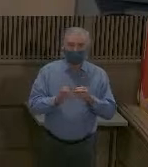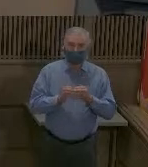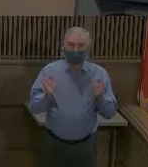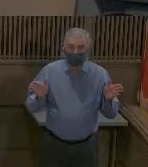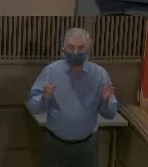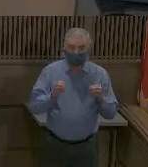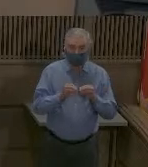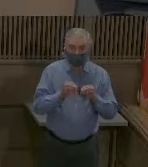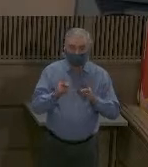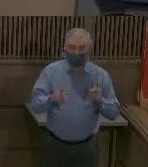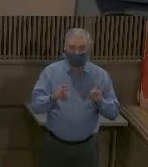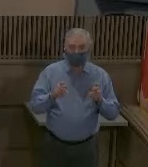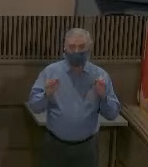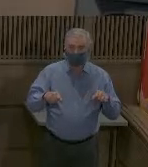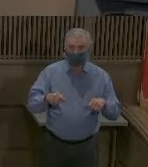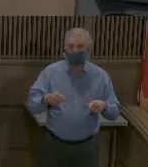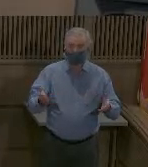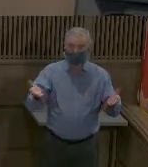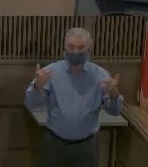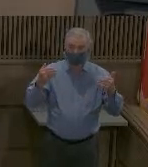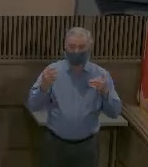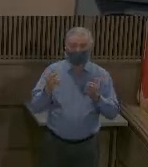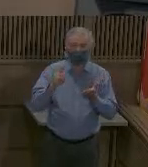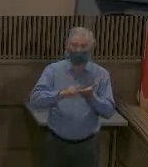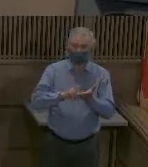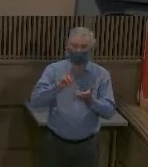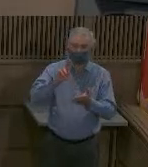you're available. Thank you.